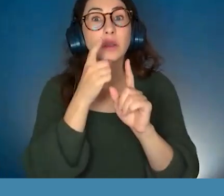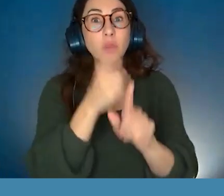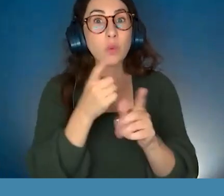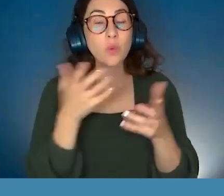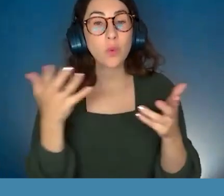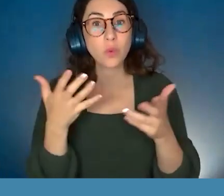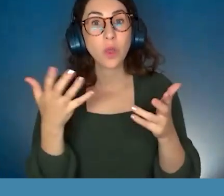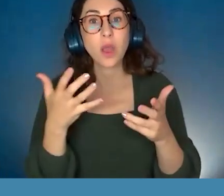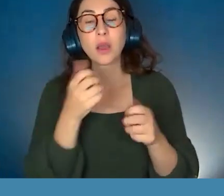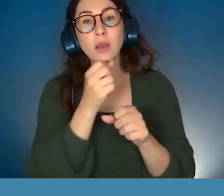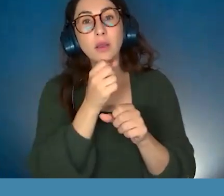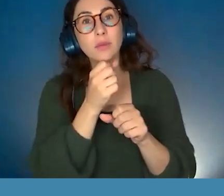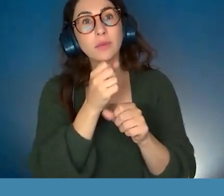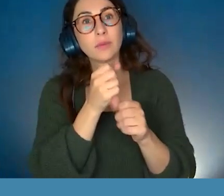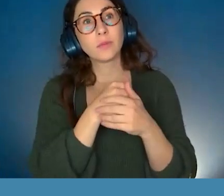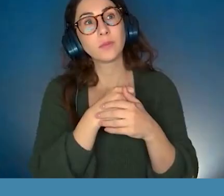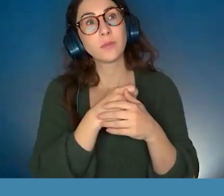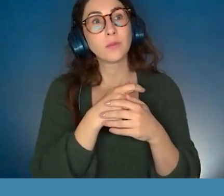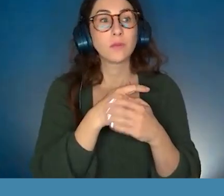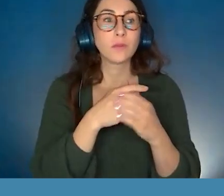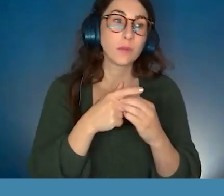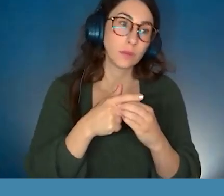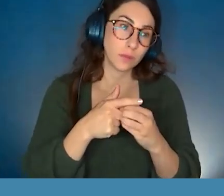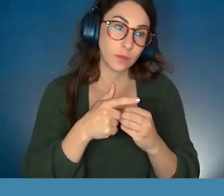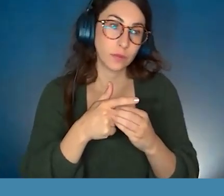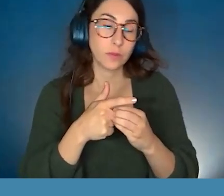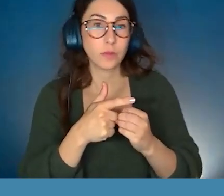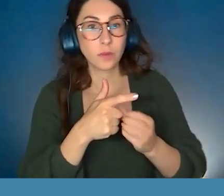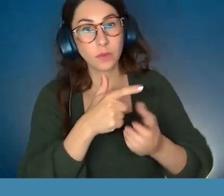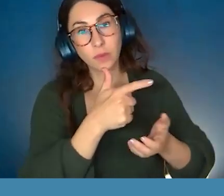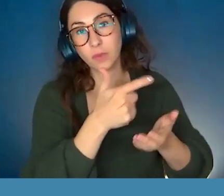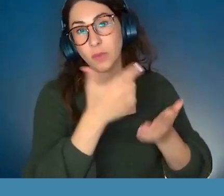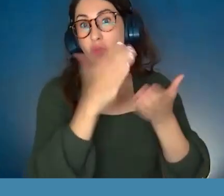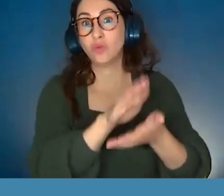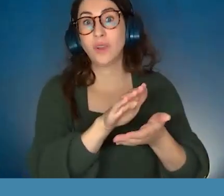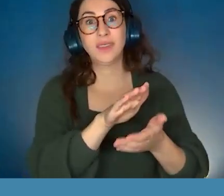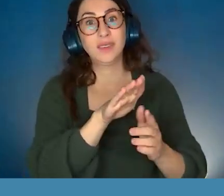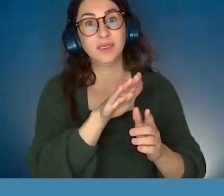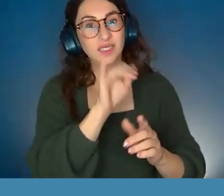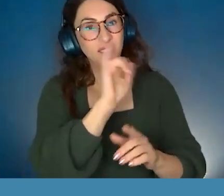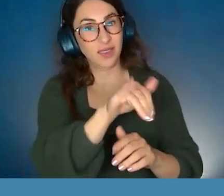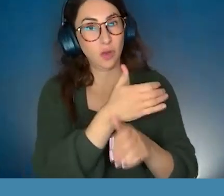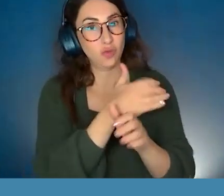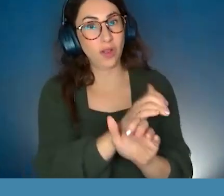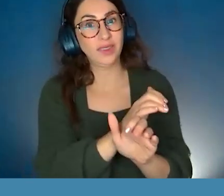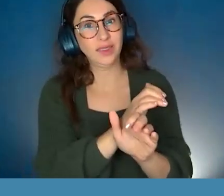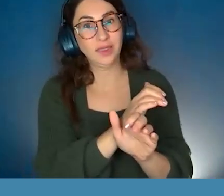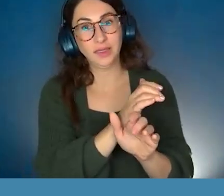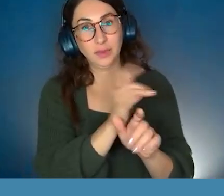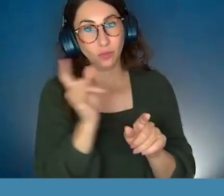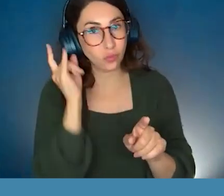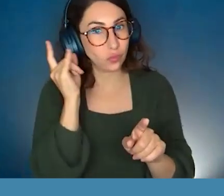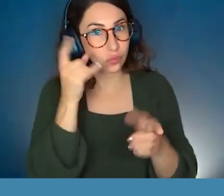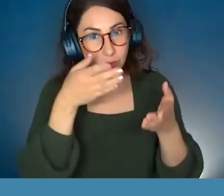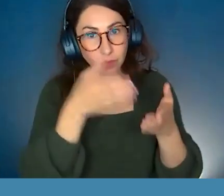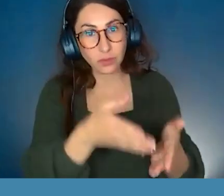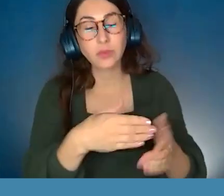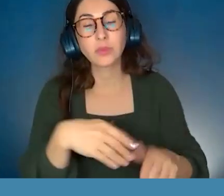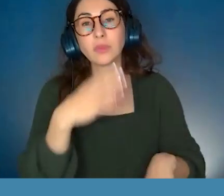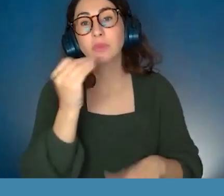the individuals, to address the mental health crisis right there on the spot, and to stop the individual from